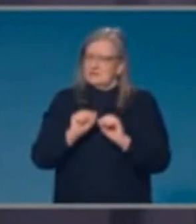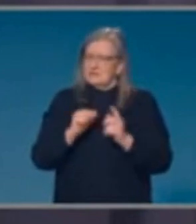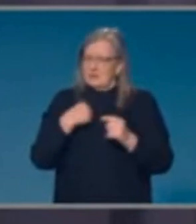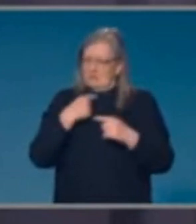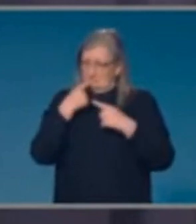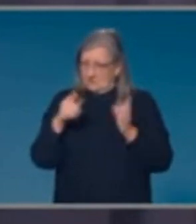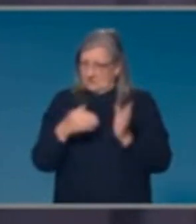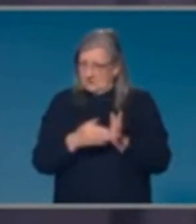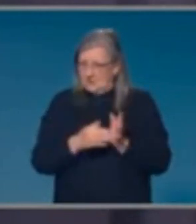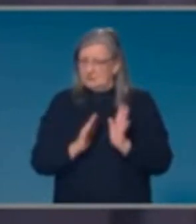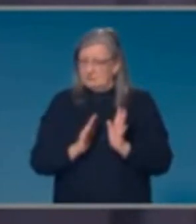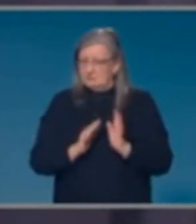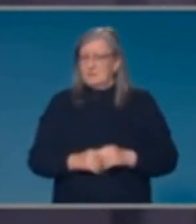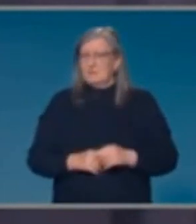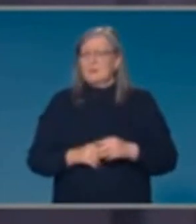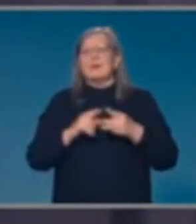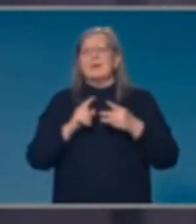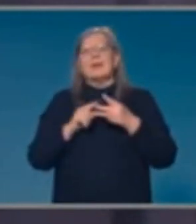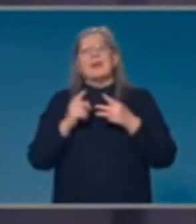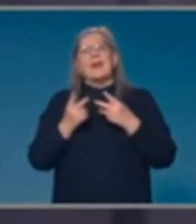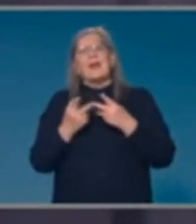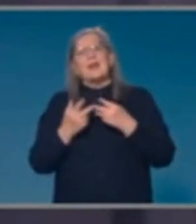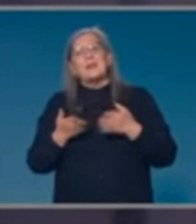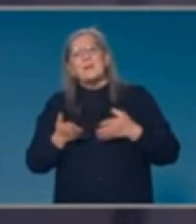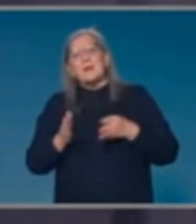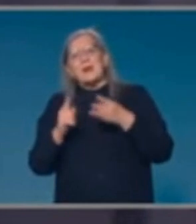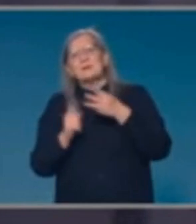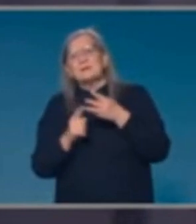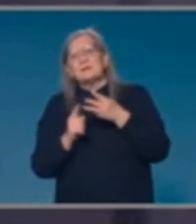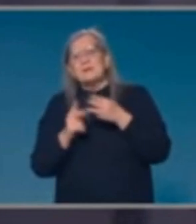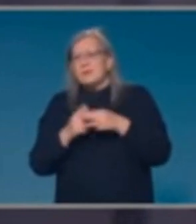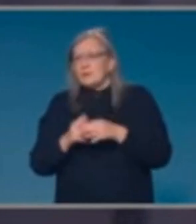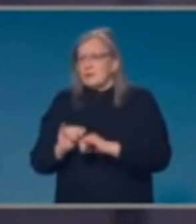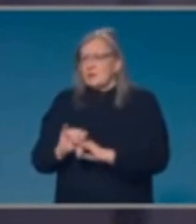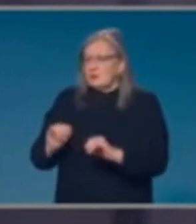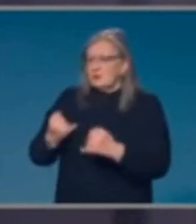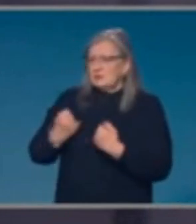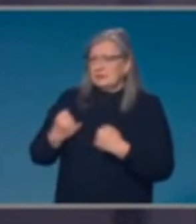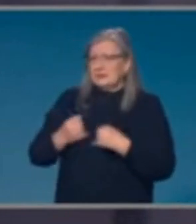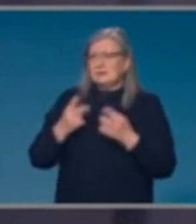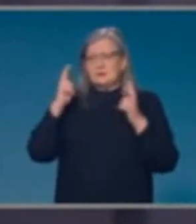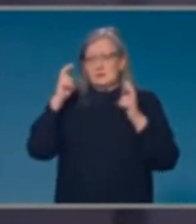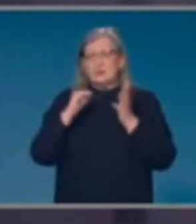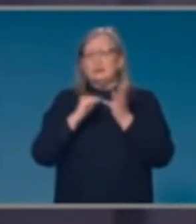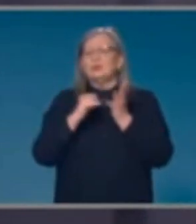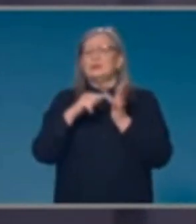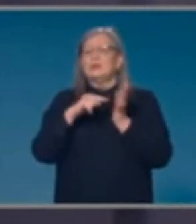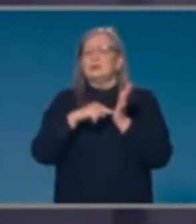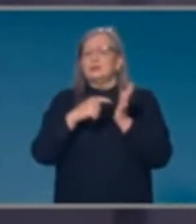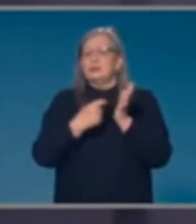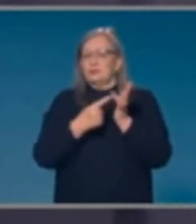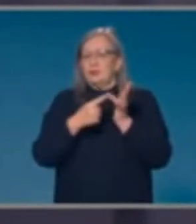to prevent severe infection, and so we have already sotrovimab, which the Minister has mentioned, is being used now, right